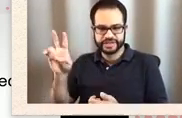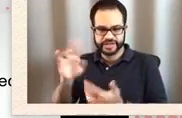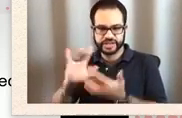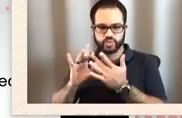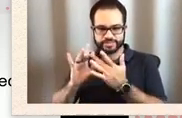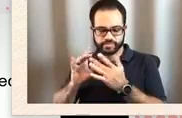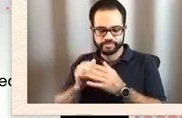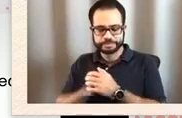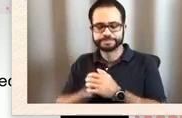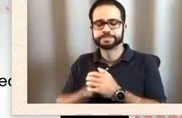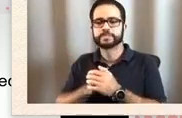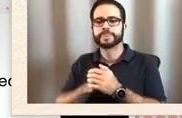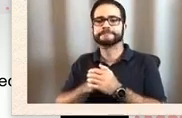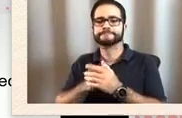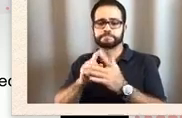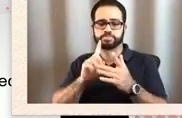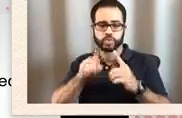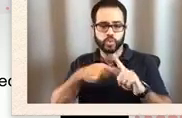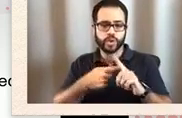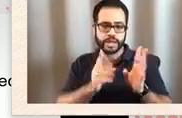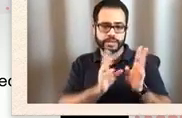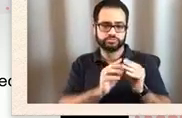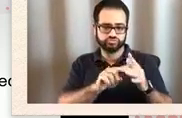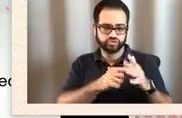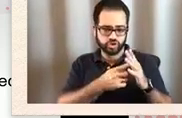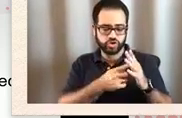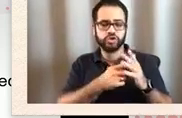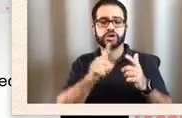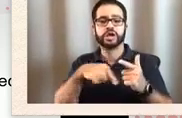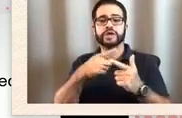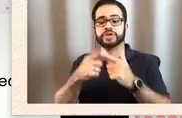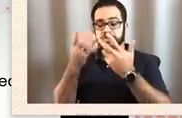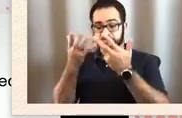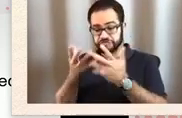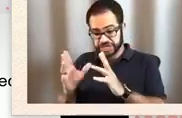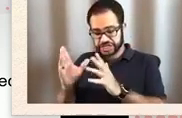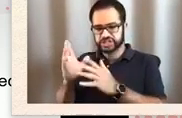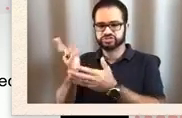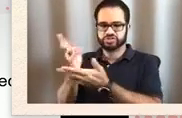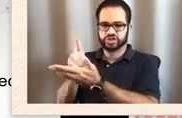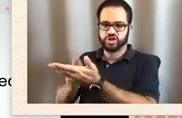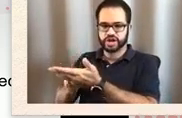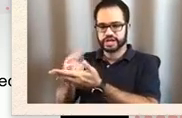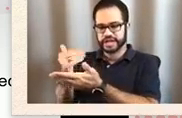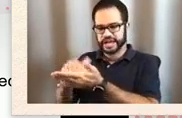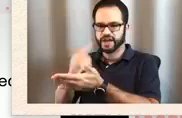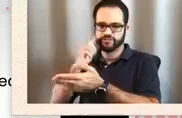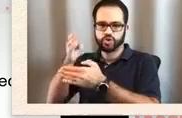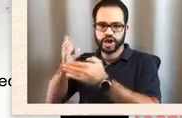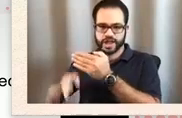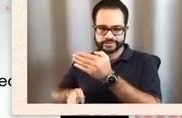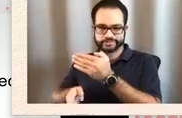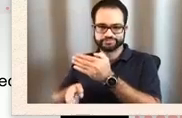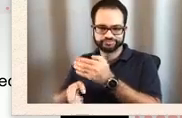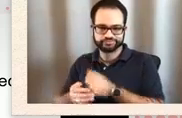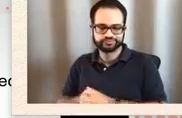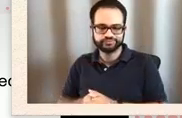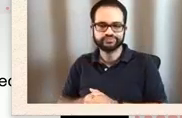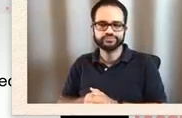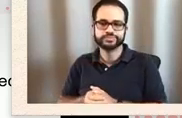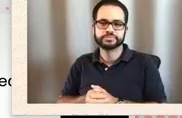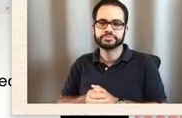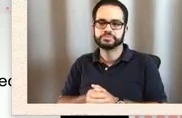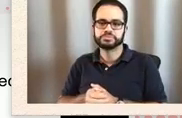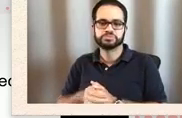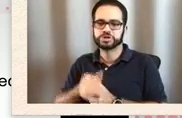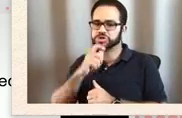service, and then again, they'll log in at the end of the service to end that delivery. There's nothing they need to